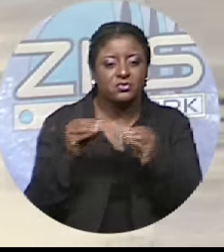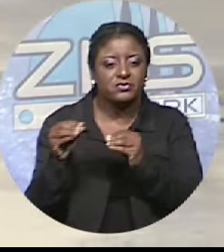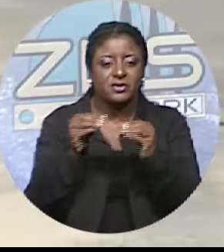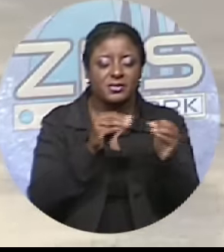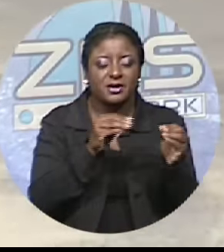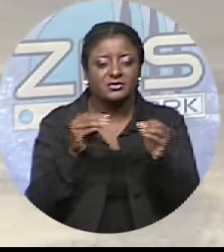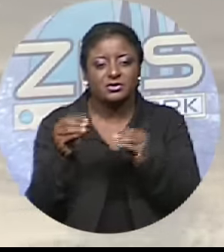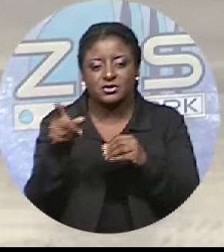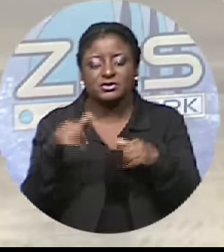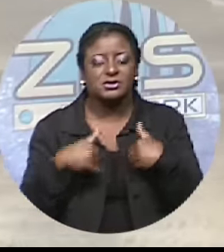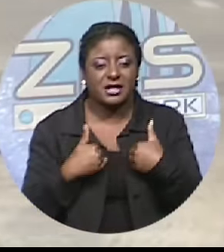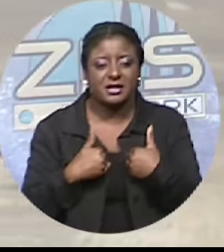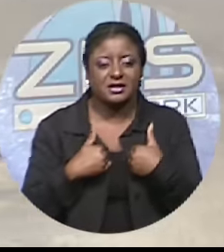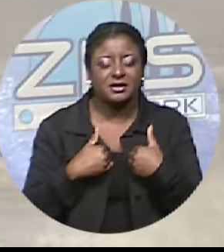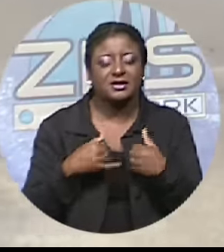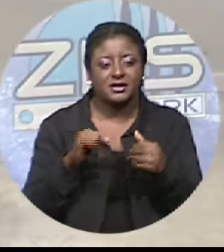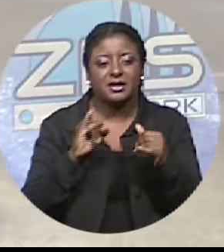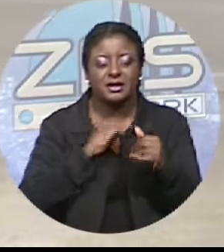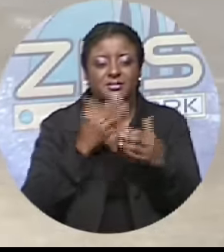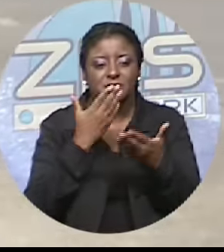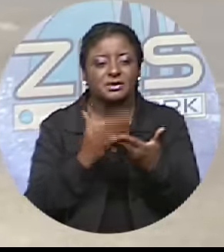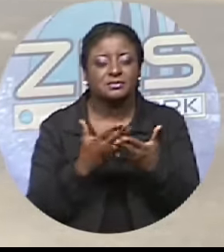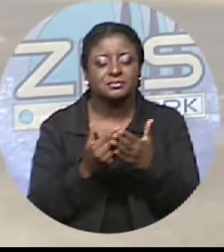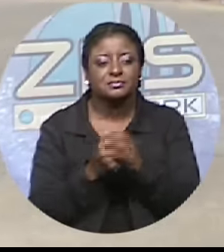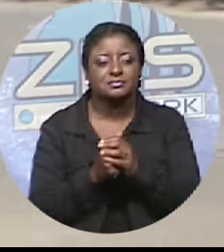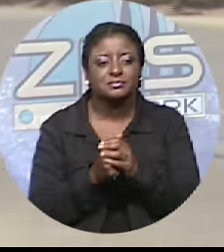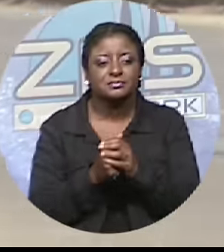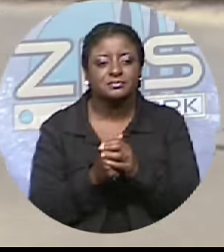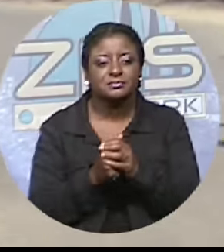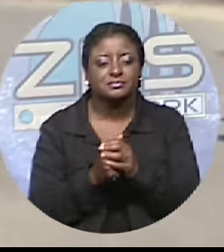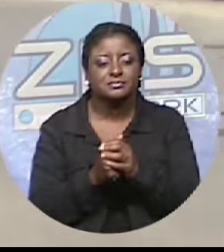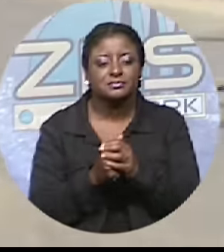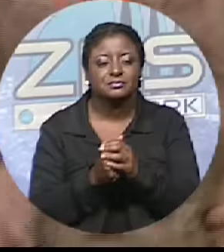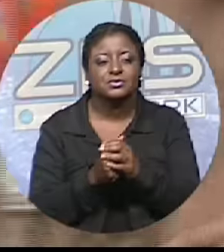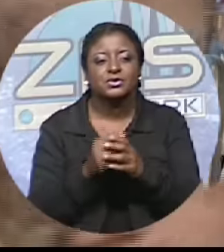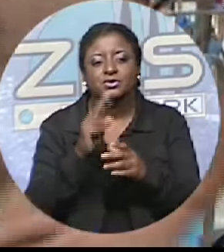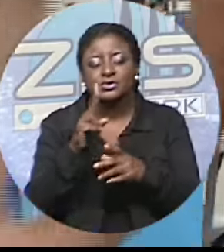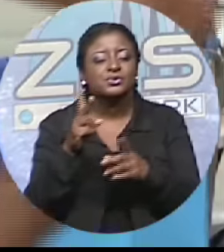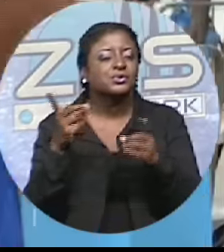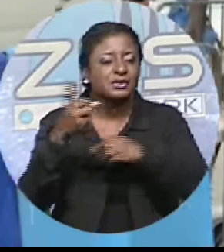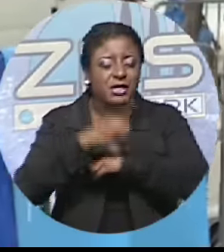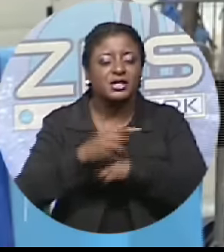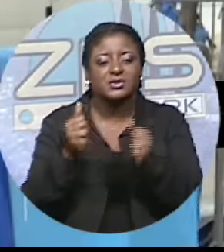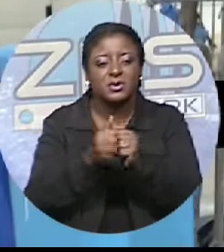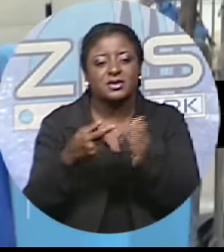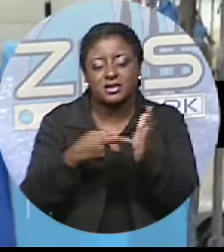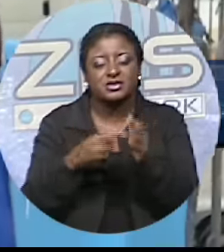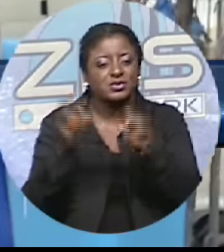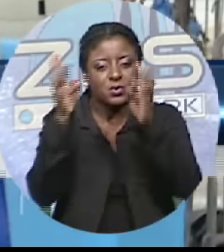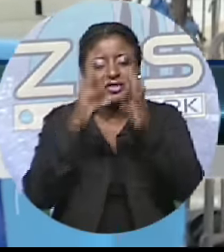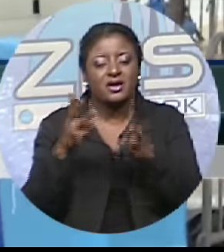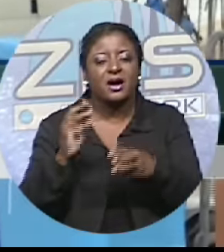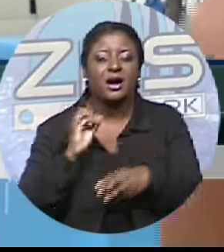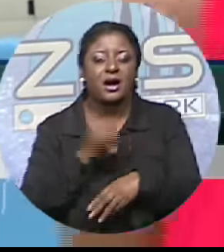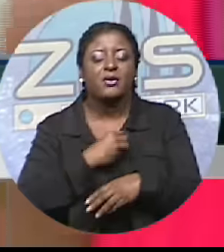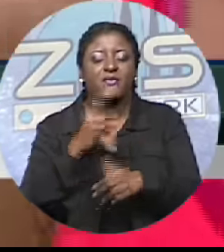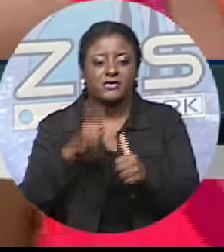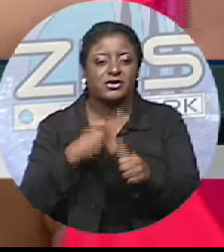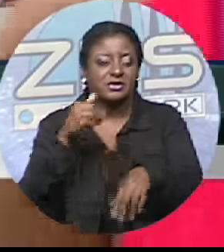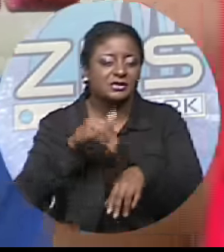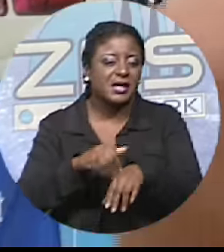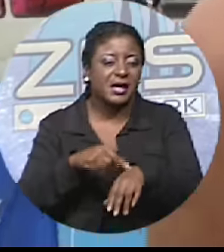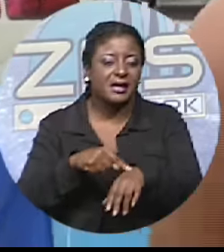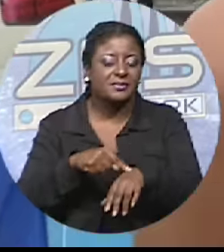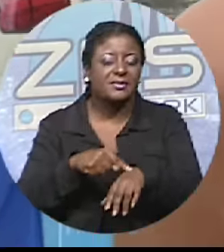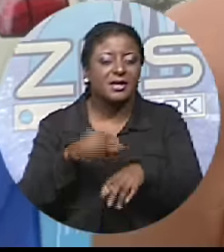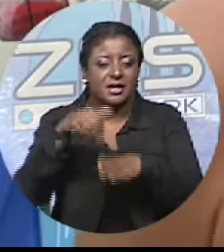exhausted. I'm done. I'm very happy to win today with such weather. It's our first time in Bahamas because we are from France. First